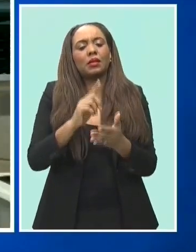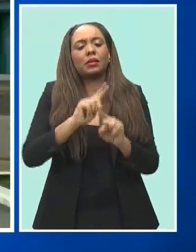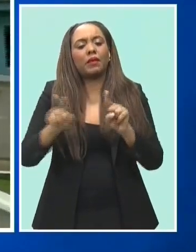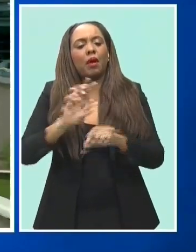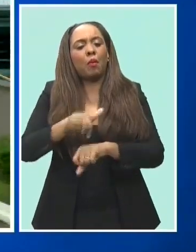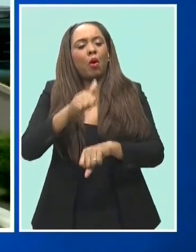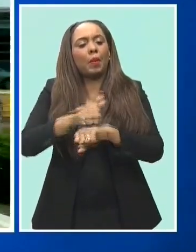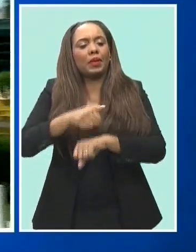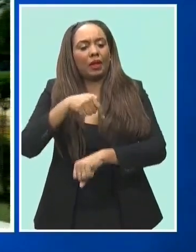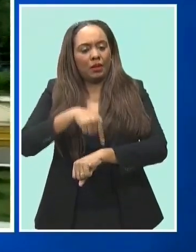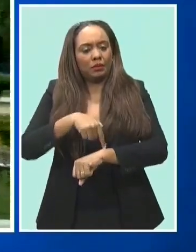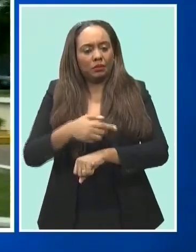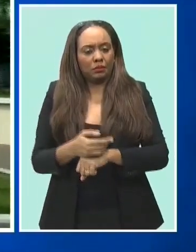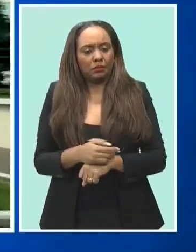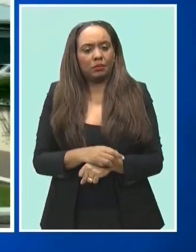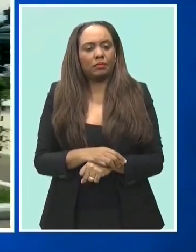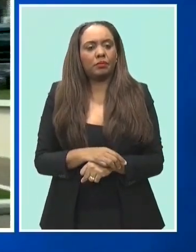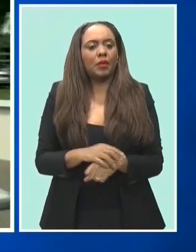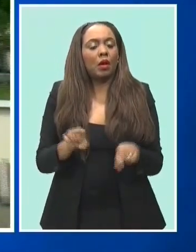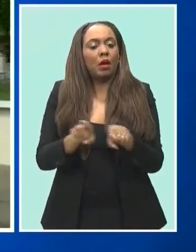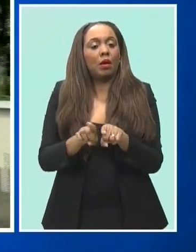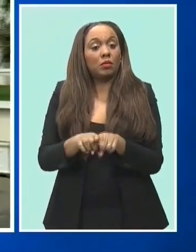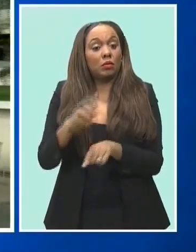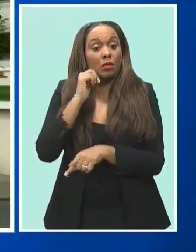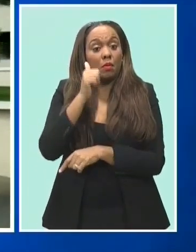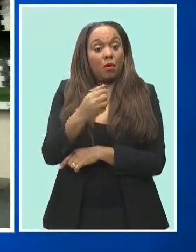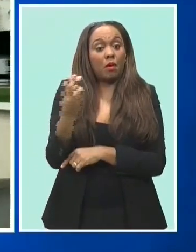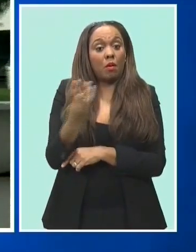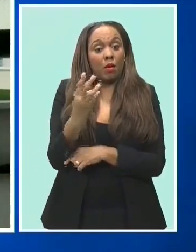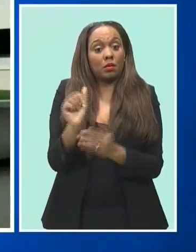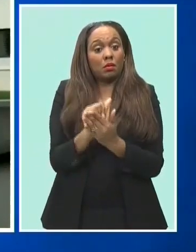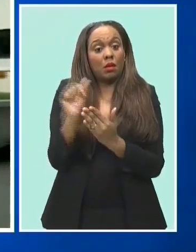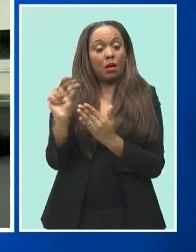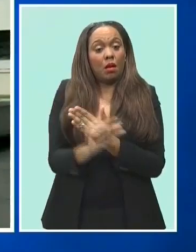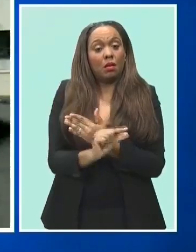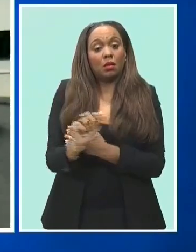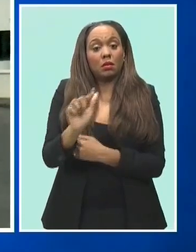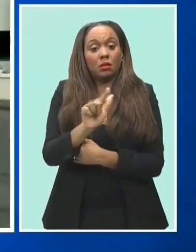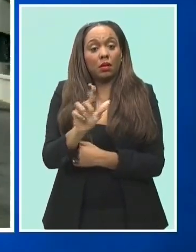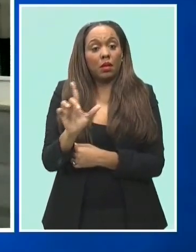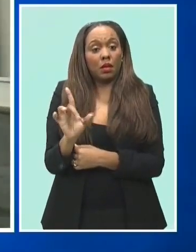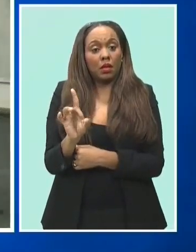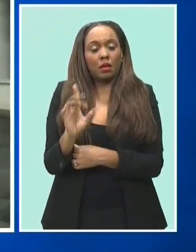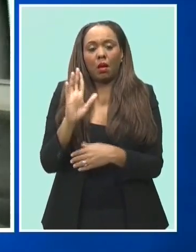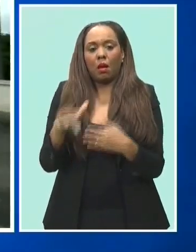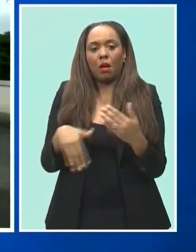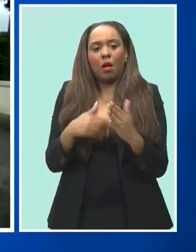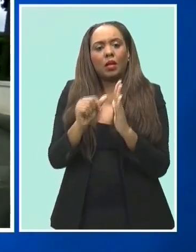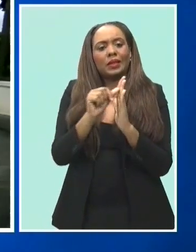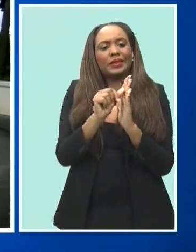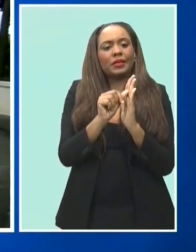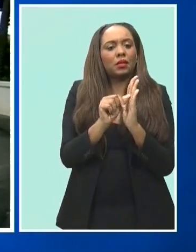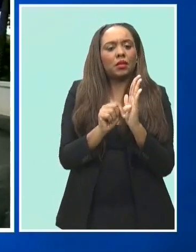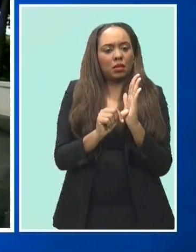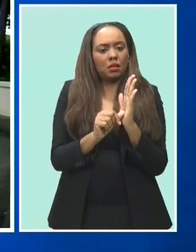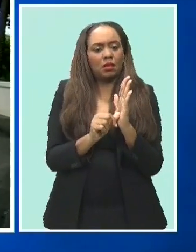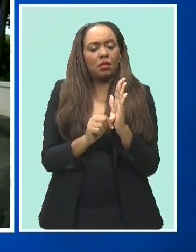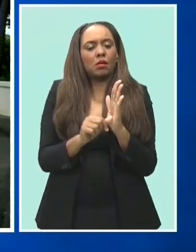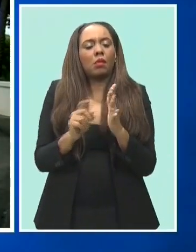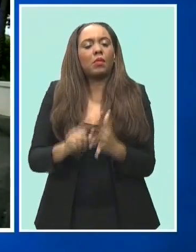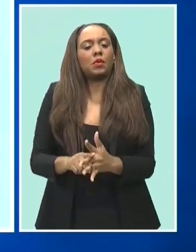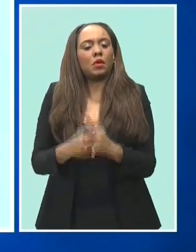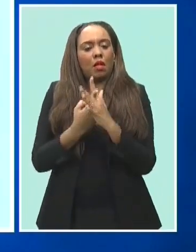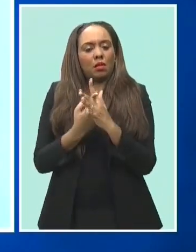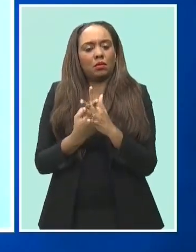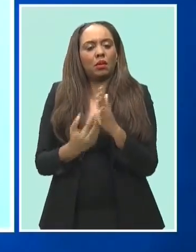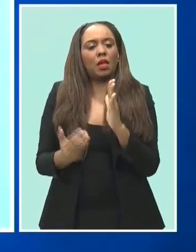outpatients clinic, also effective tomorrow, Wednesday, August 28th, all elective surgical procedures will